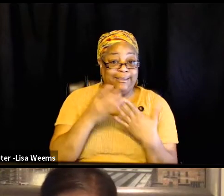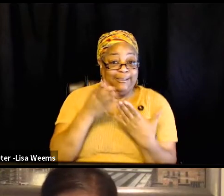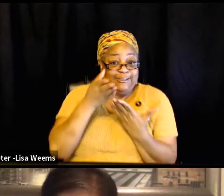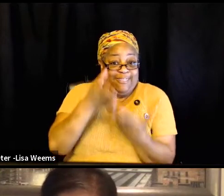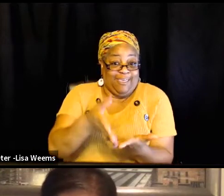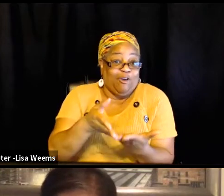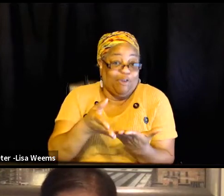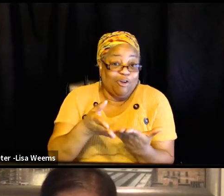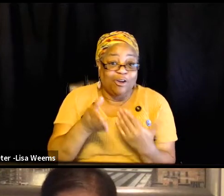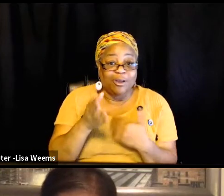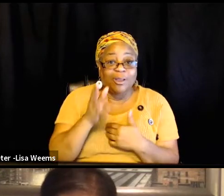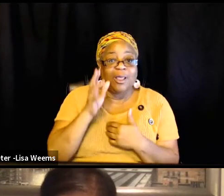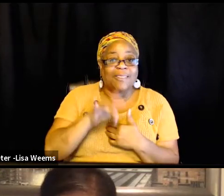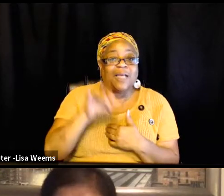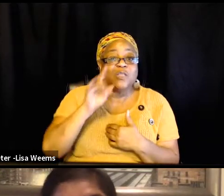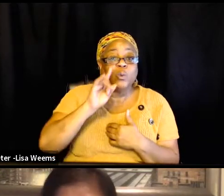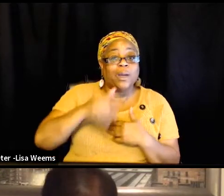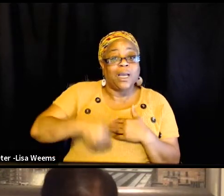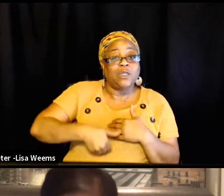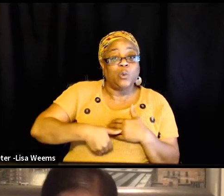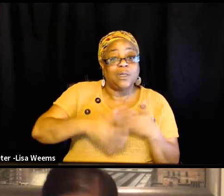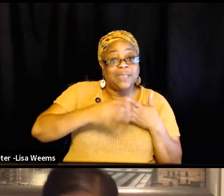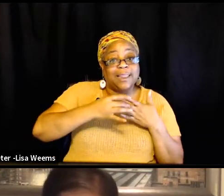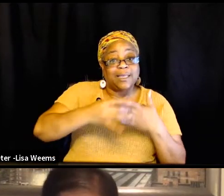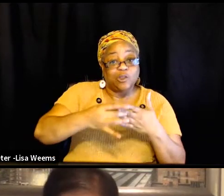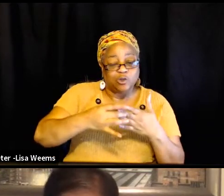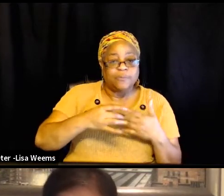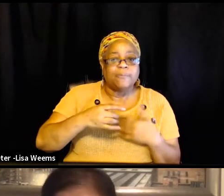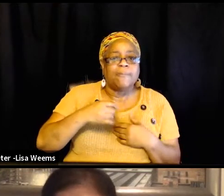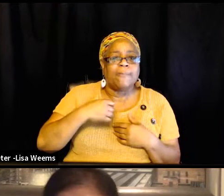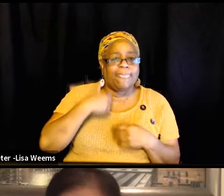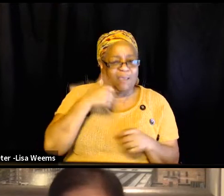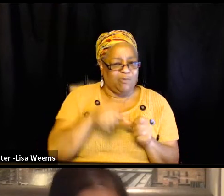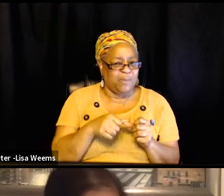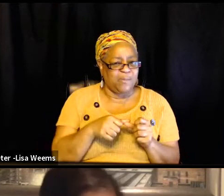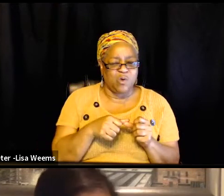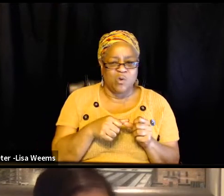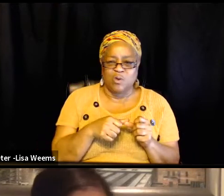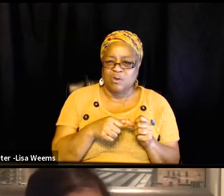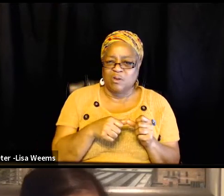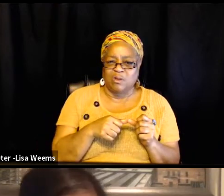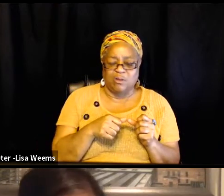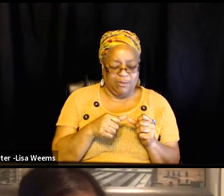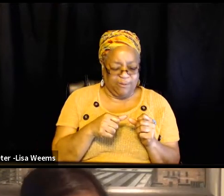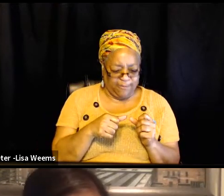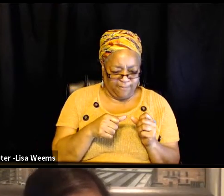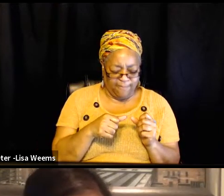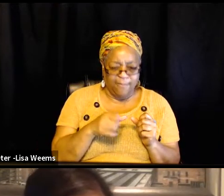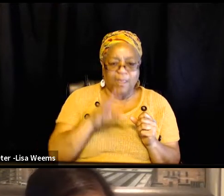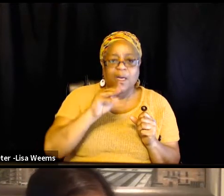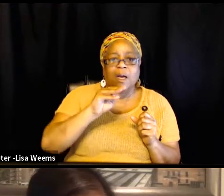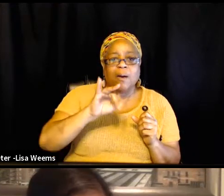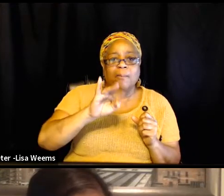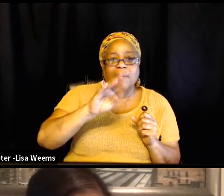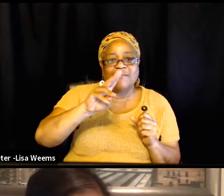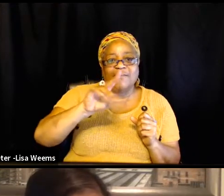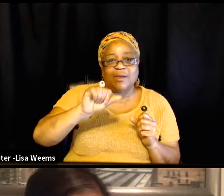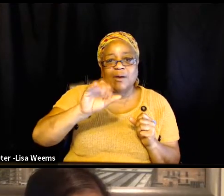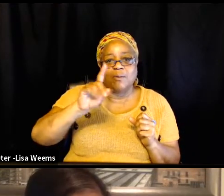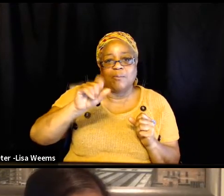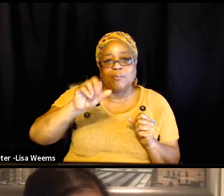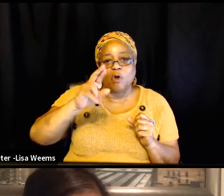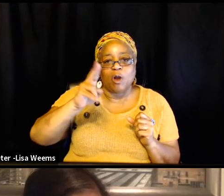that's what, where intuition takes you. Yeah. And I remember, I think it was, of all people, I think it was Matthew Barney who once said in a lecture, you